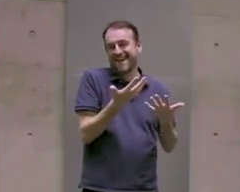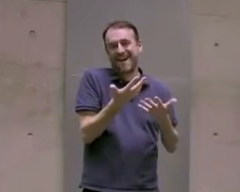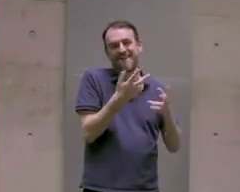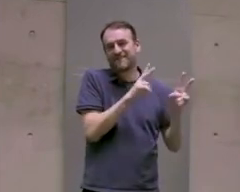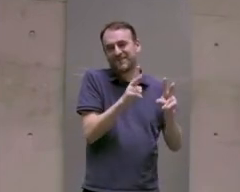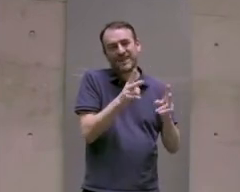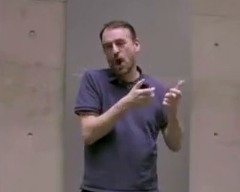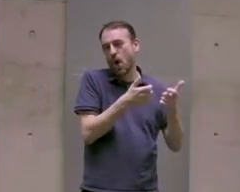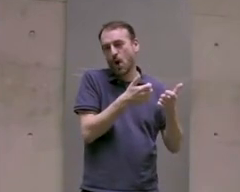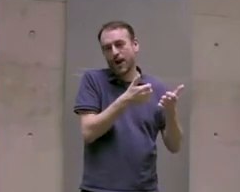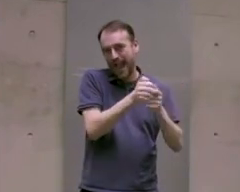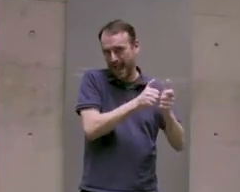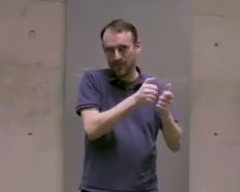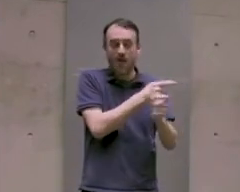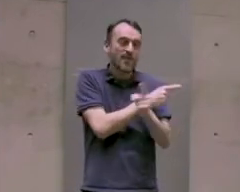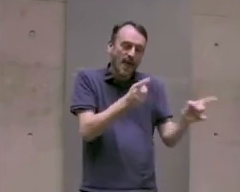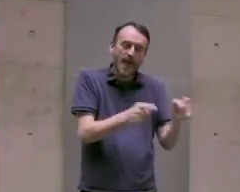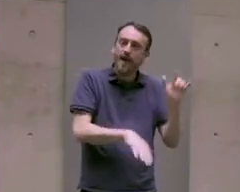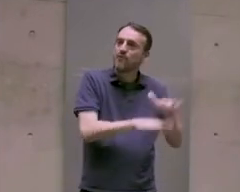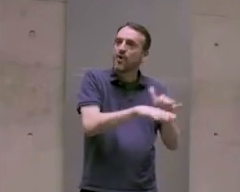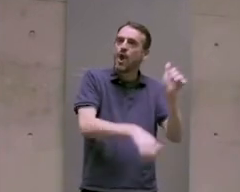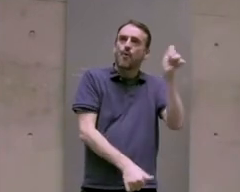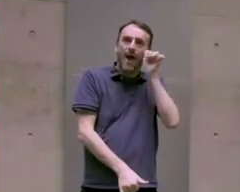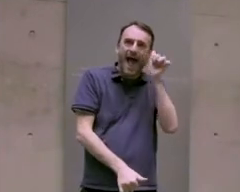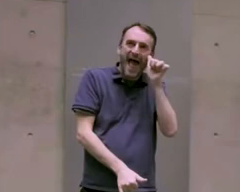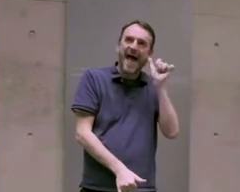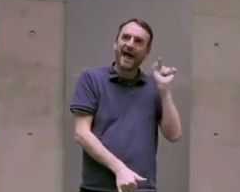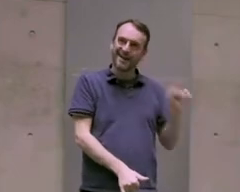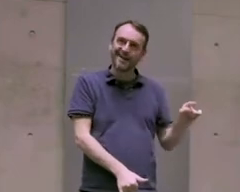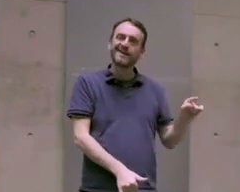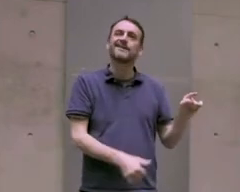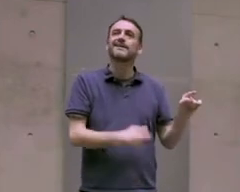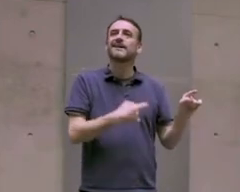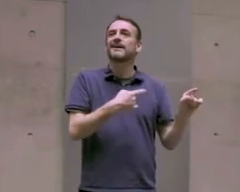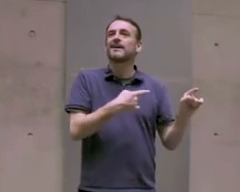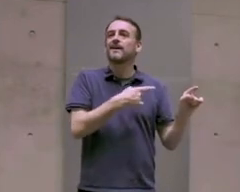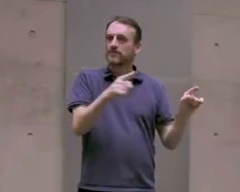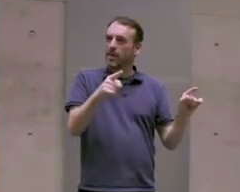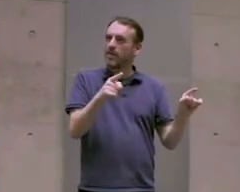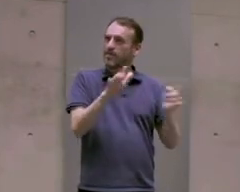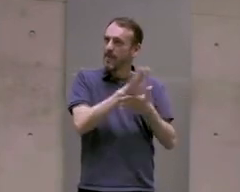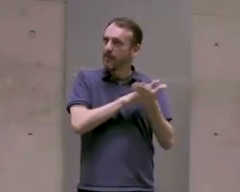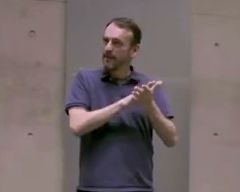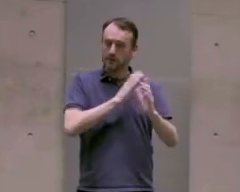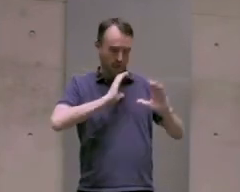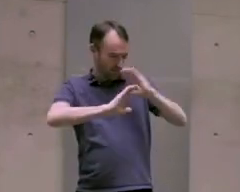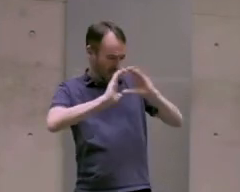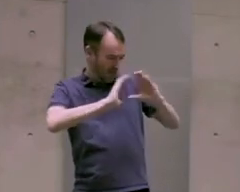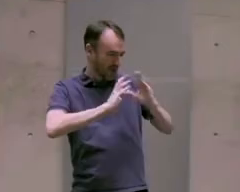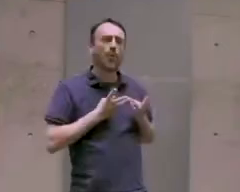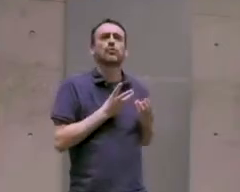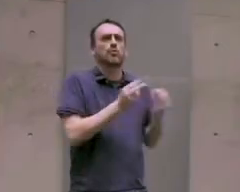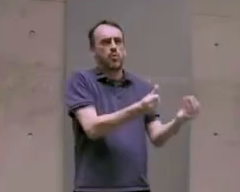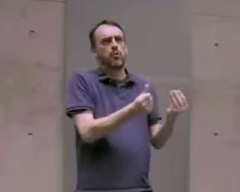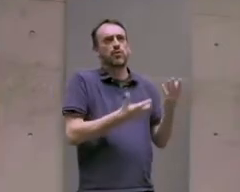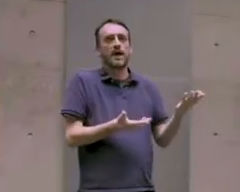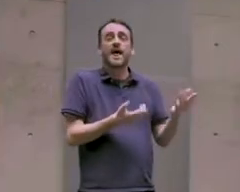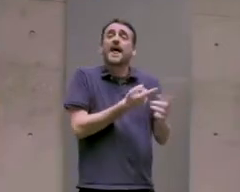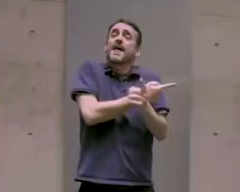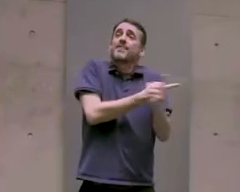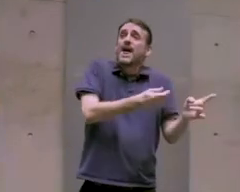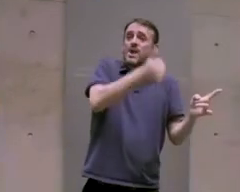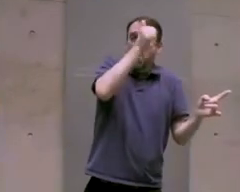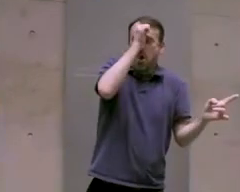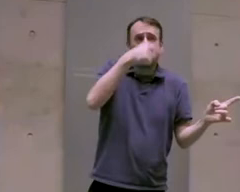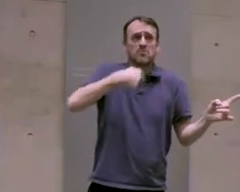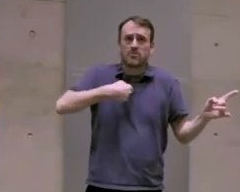there's an even more of that awareness. So because of that awareness, I think that helps a lot with the communication. It's not, they know that these things